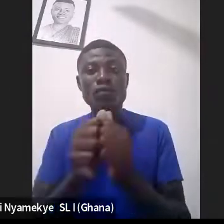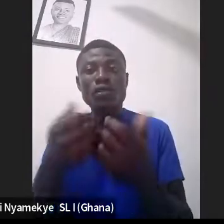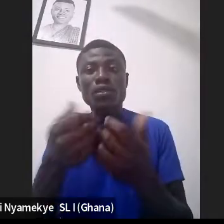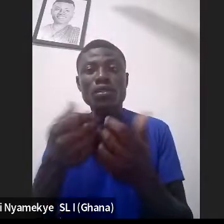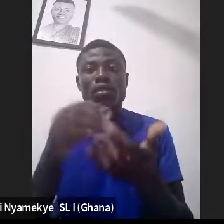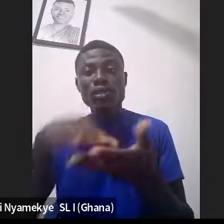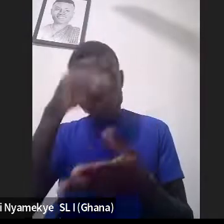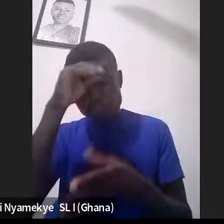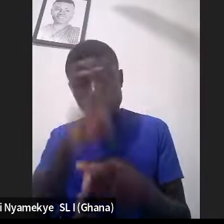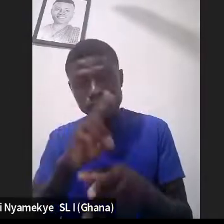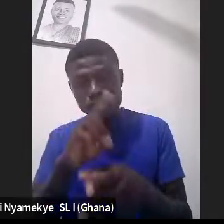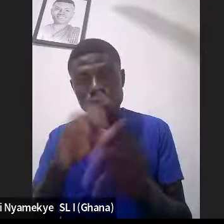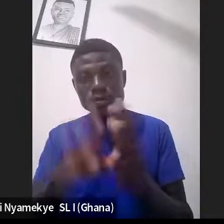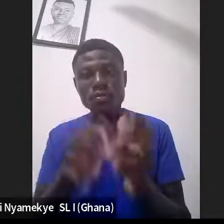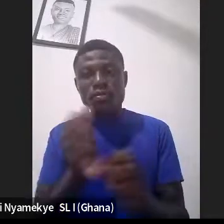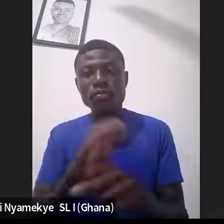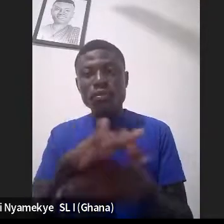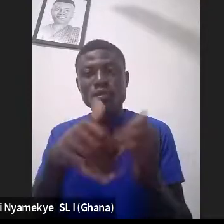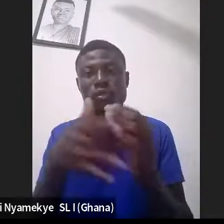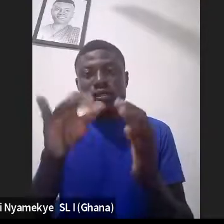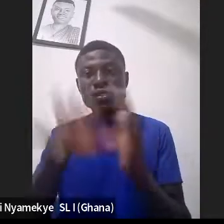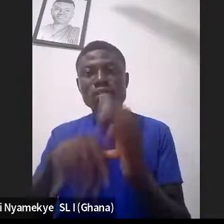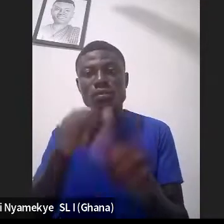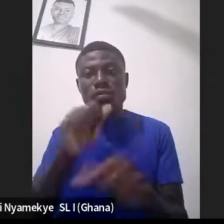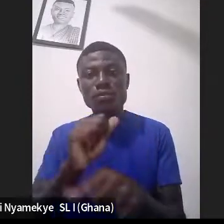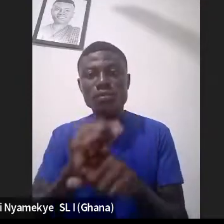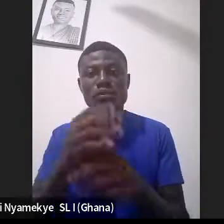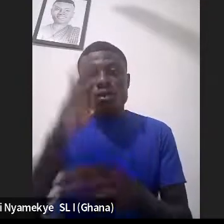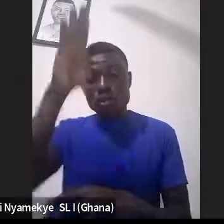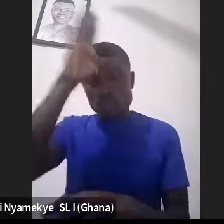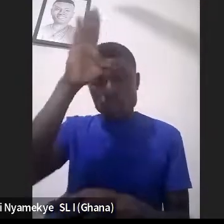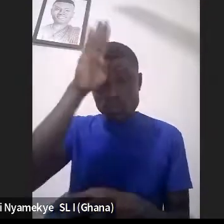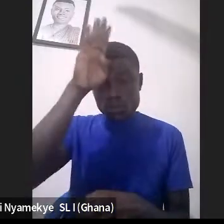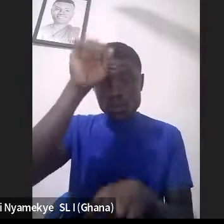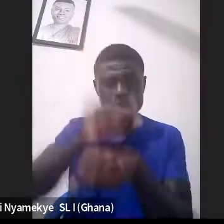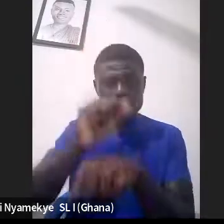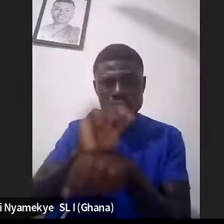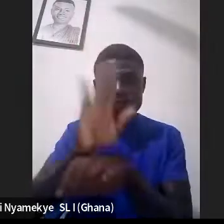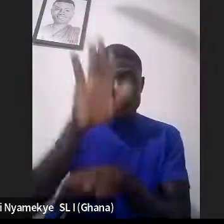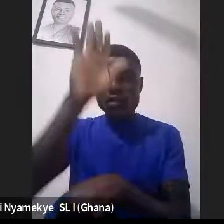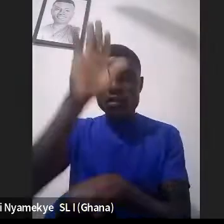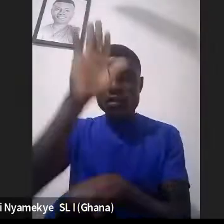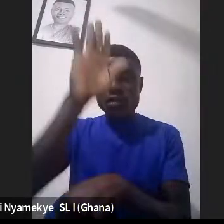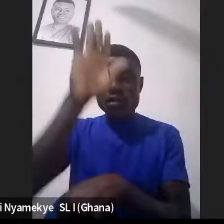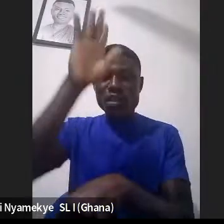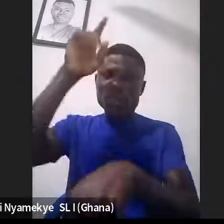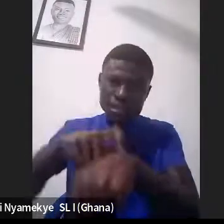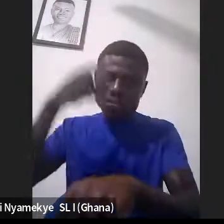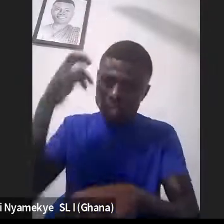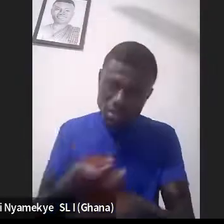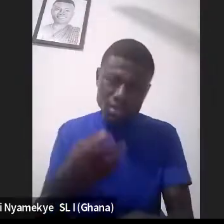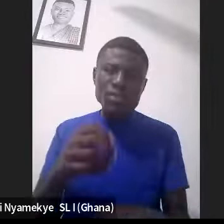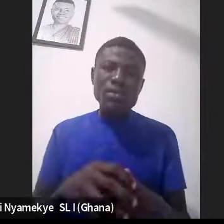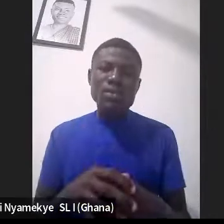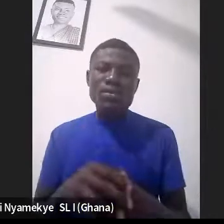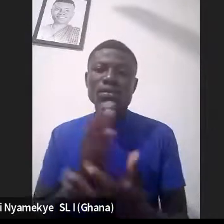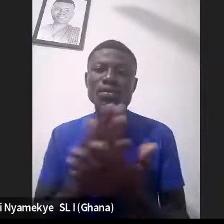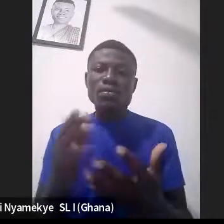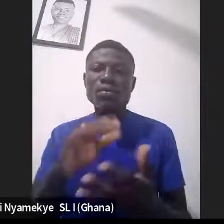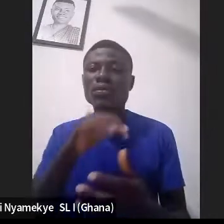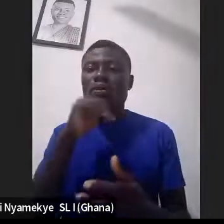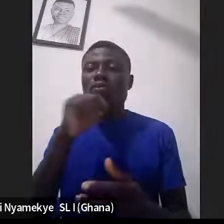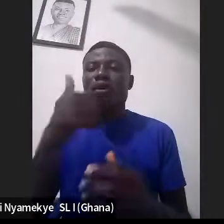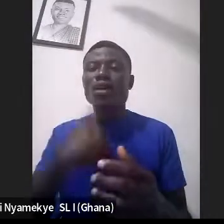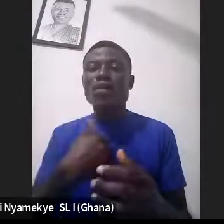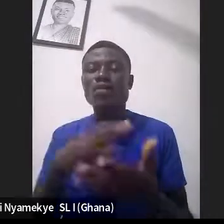these kids are tired. Their brains are actually working 5 times harder than somebody who's not dyslexic on the same